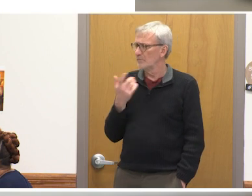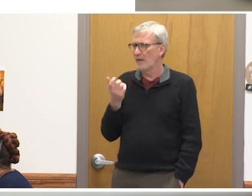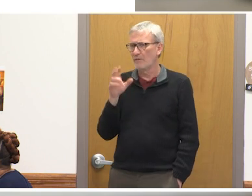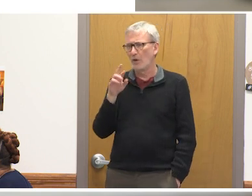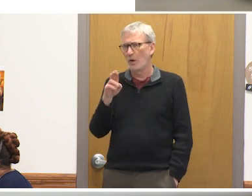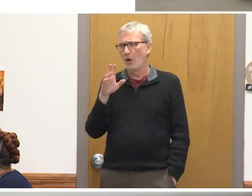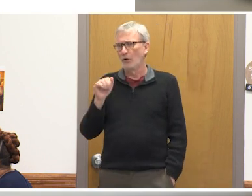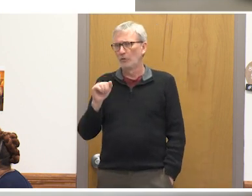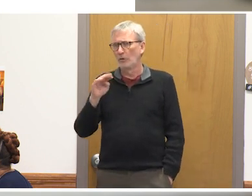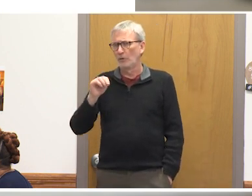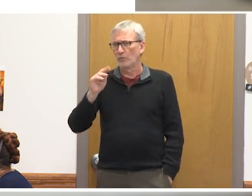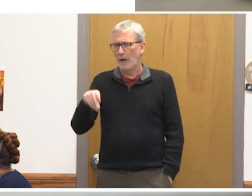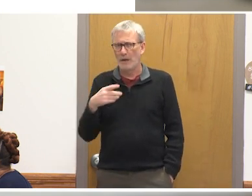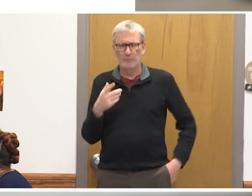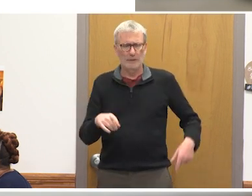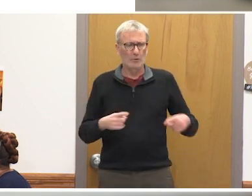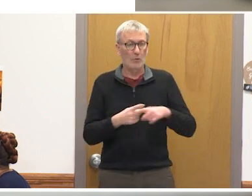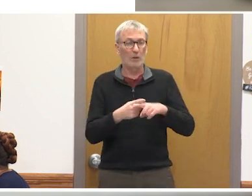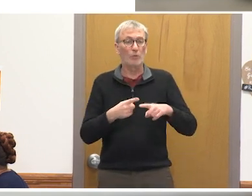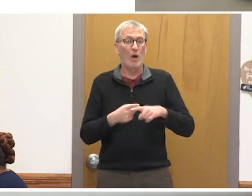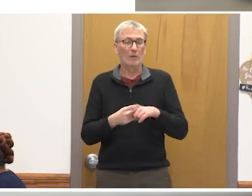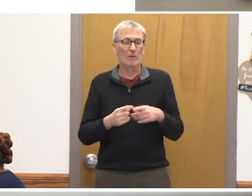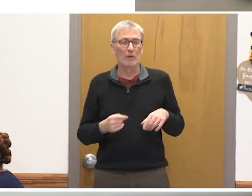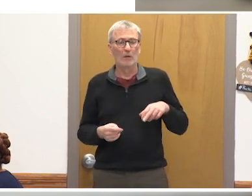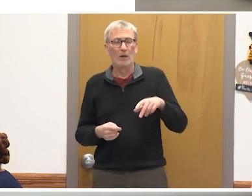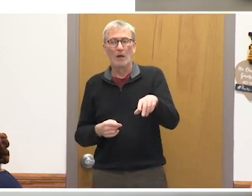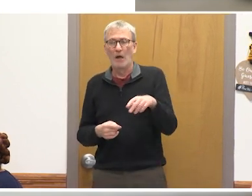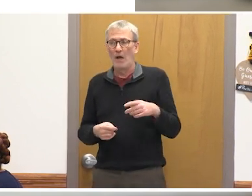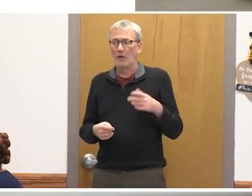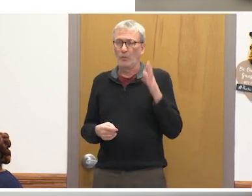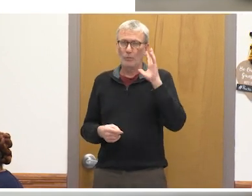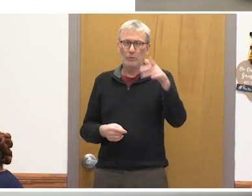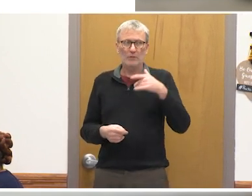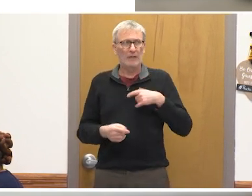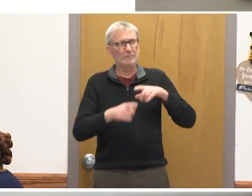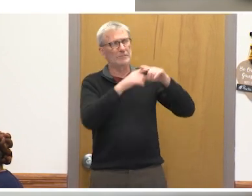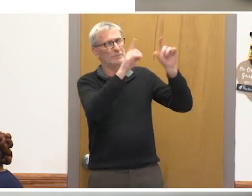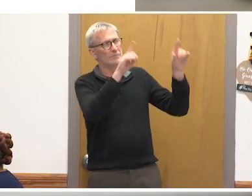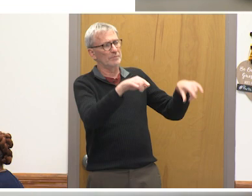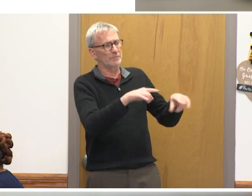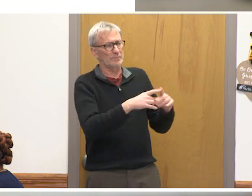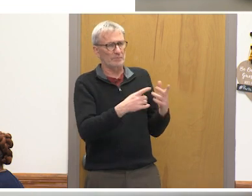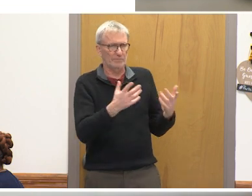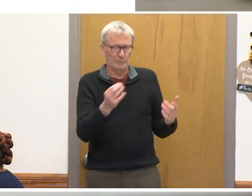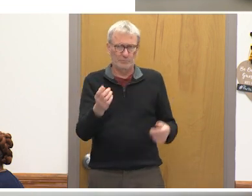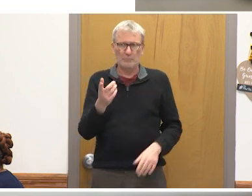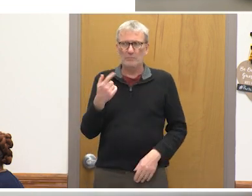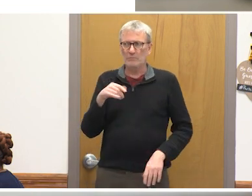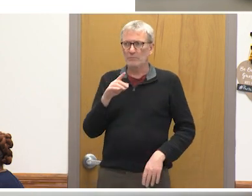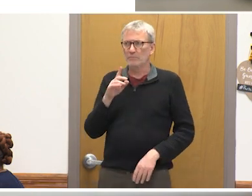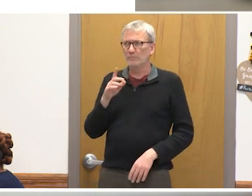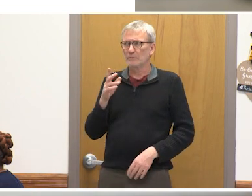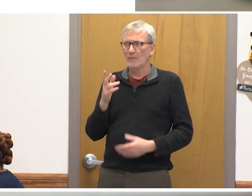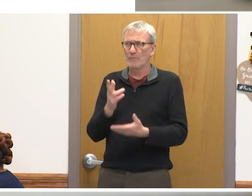ramps at crosswalk locations, new signage and pavement marking, and updated street lighting.